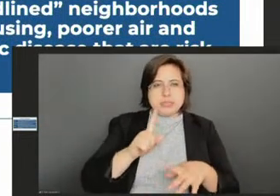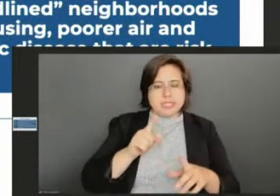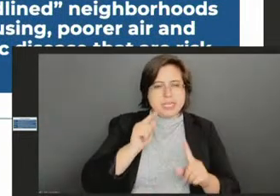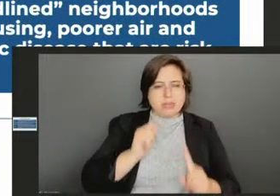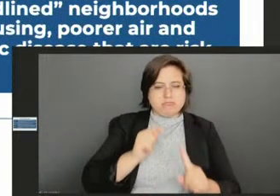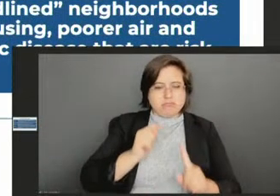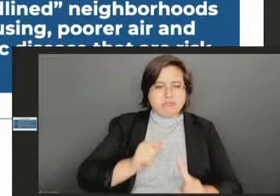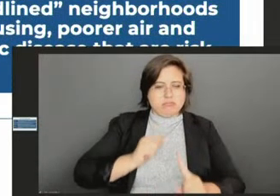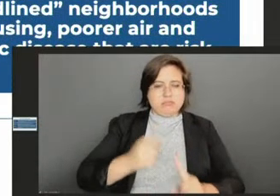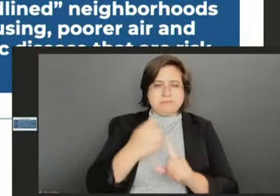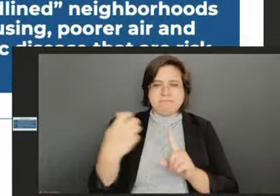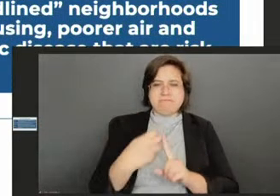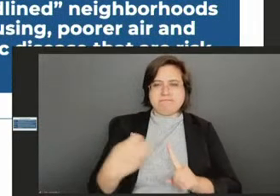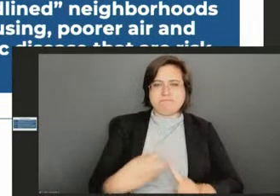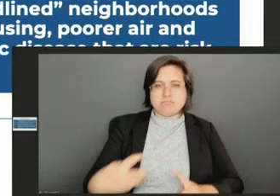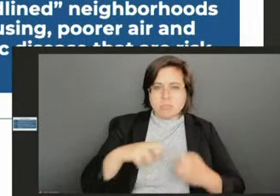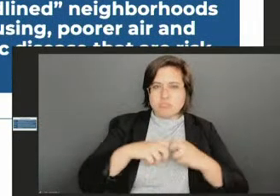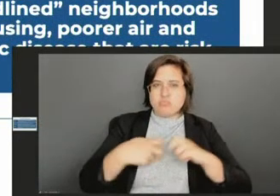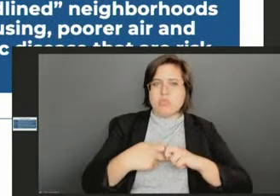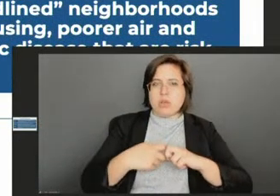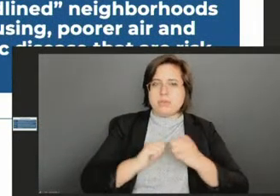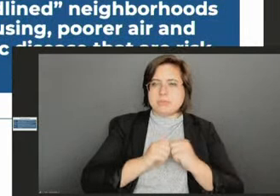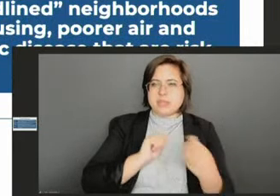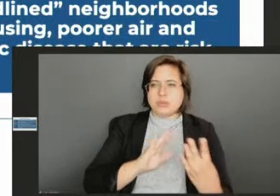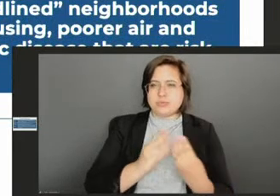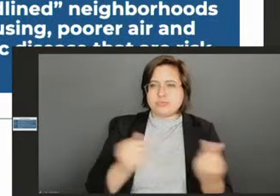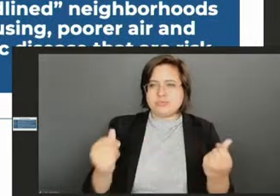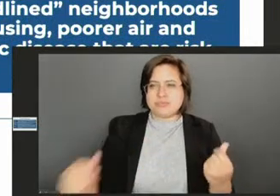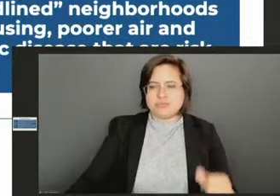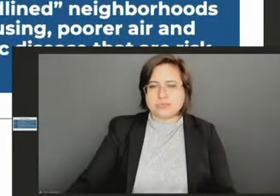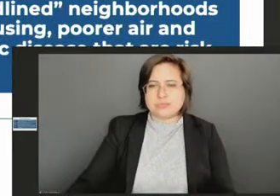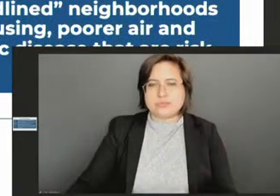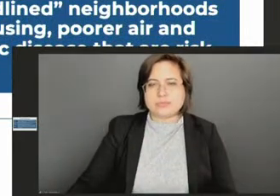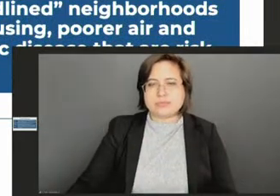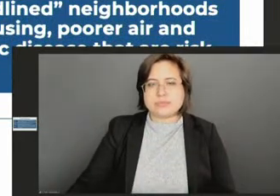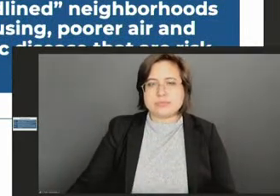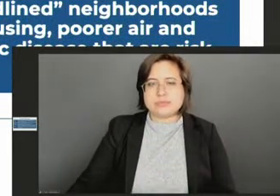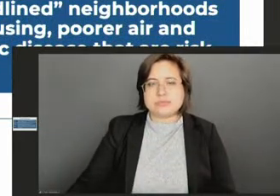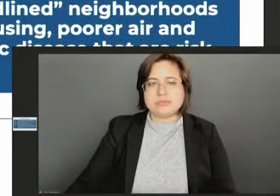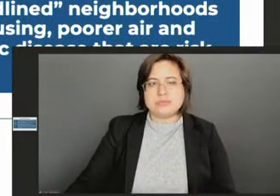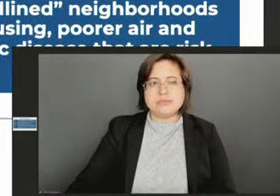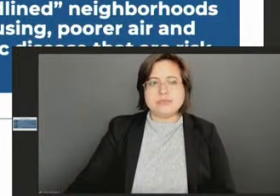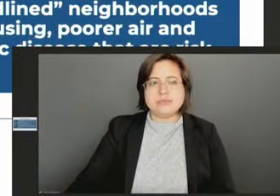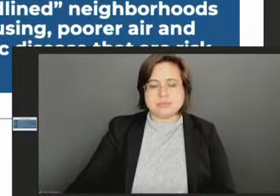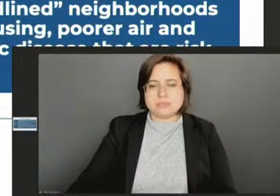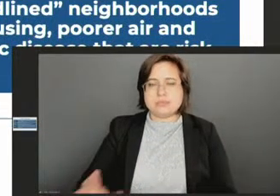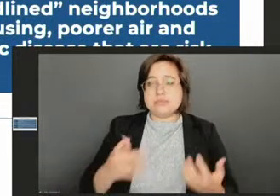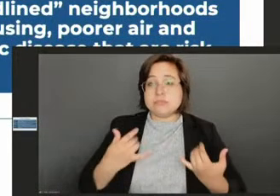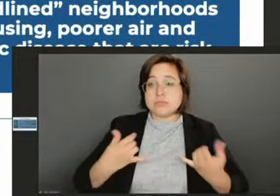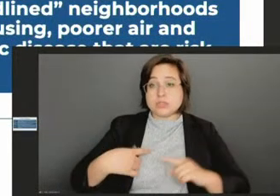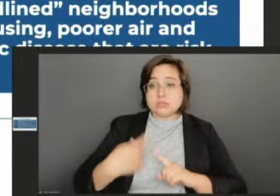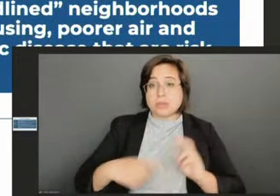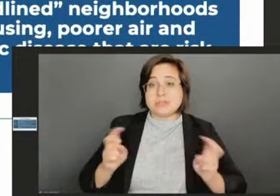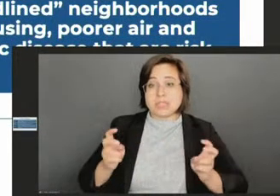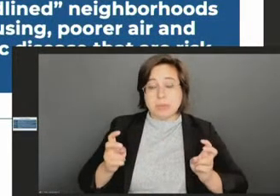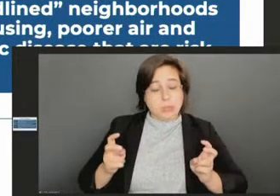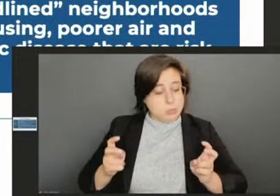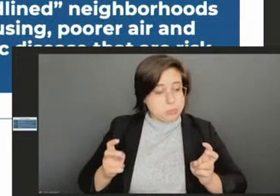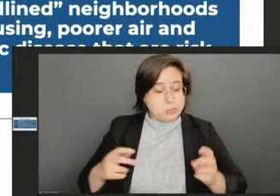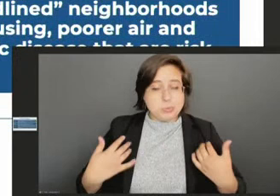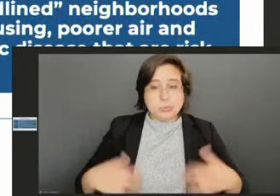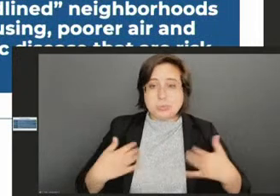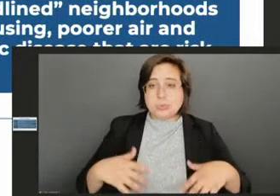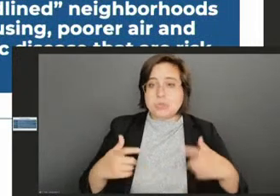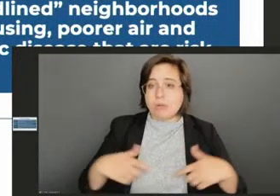communities and recommendations to address such problems. This month topic is huge